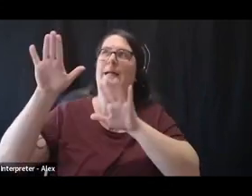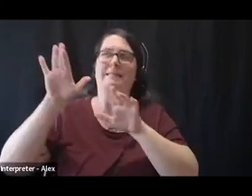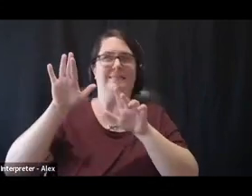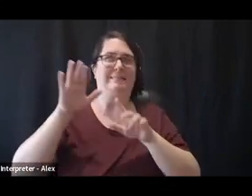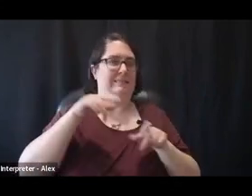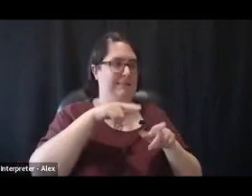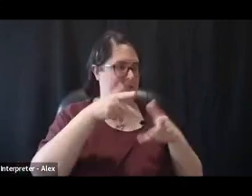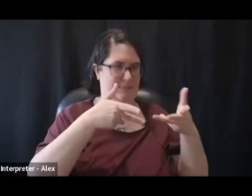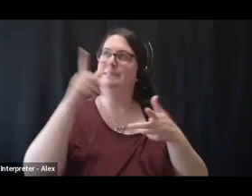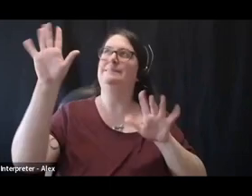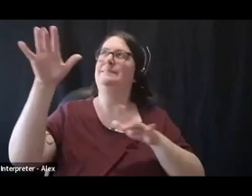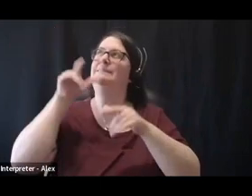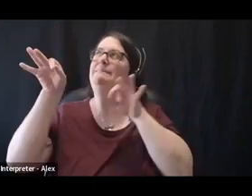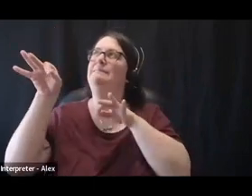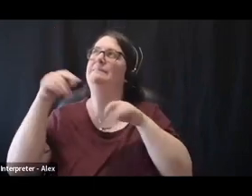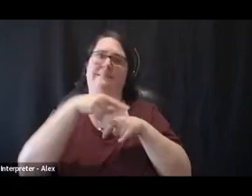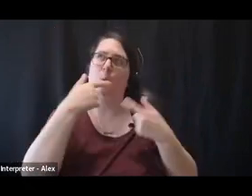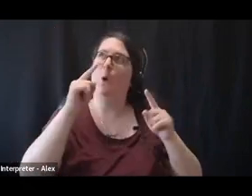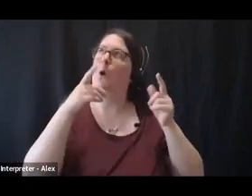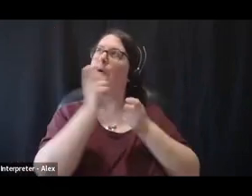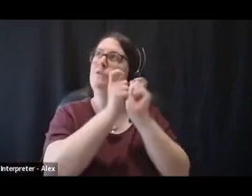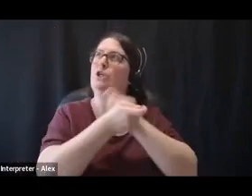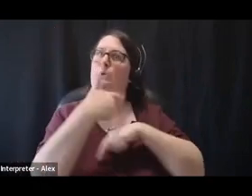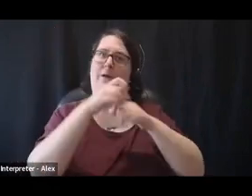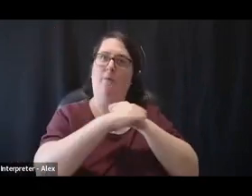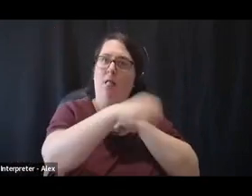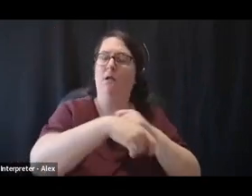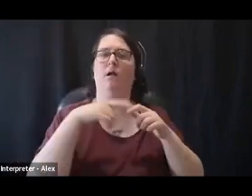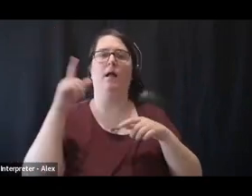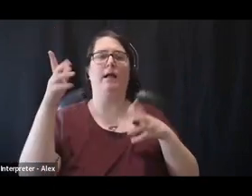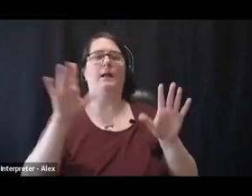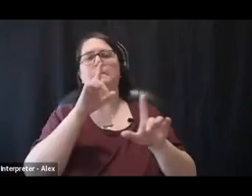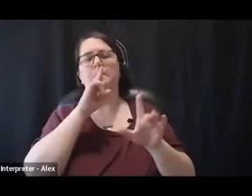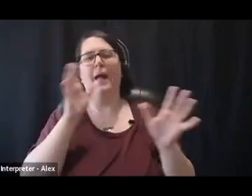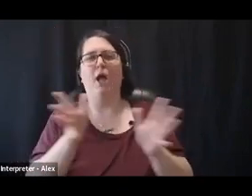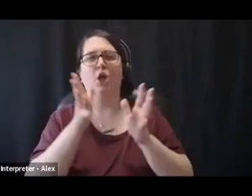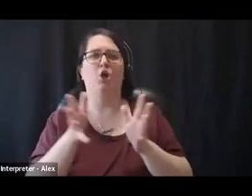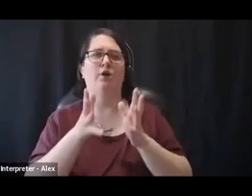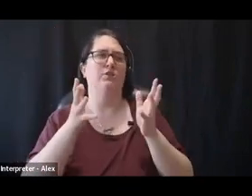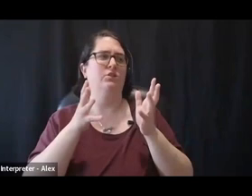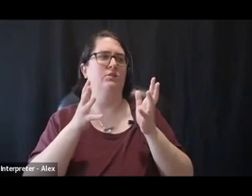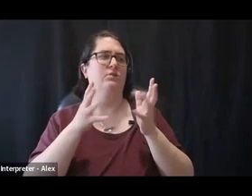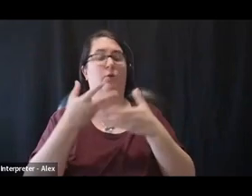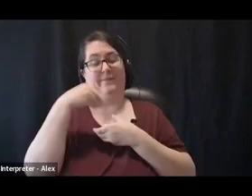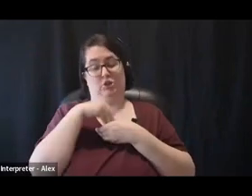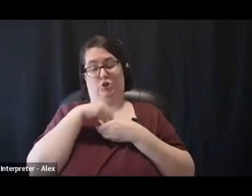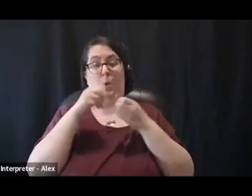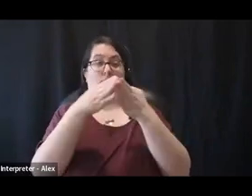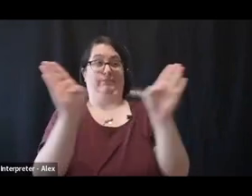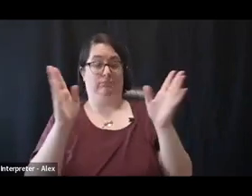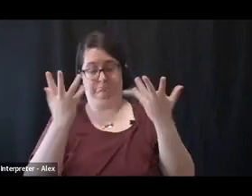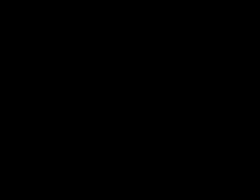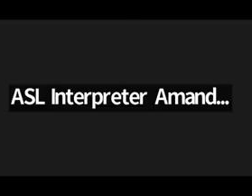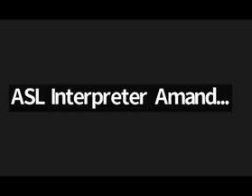this again. And I think we've sort of traditionally not been encouraged necessarily as a sector, or even internally as ourselves,